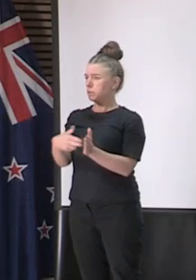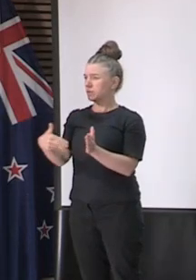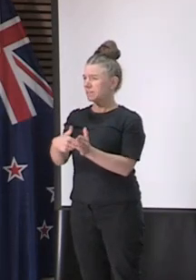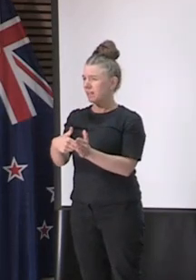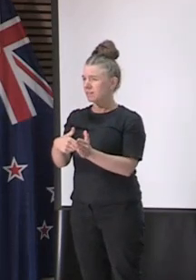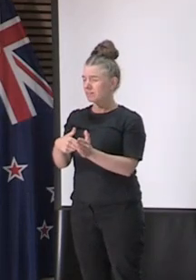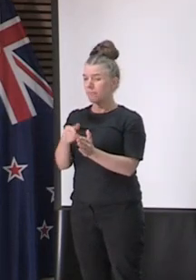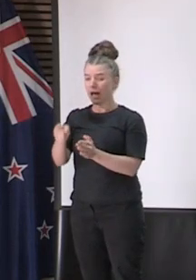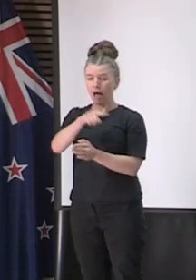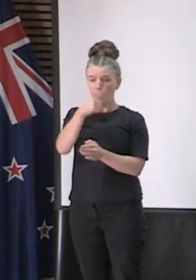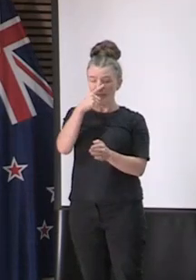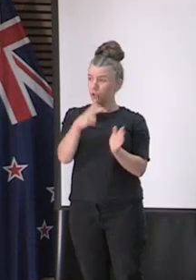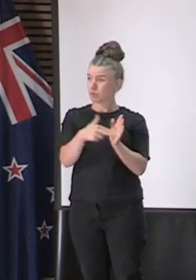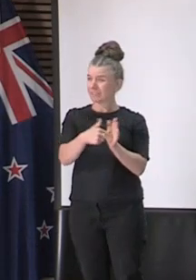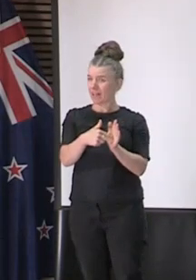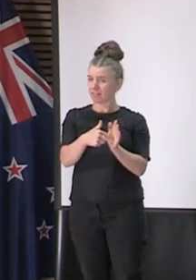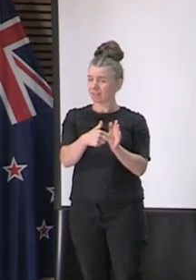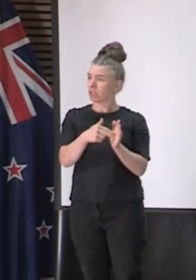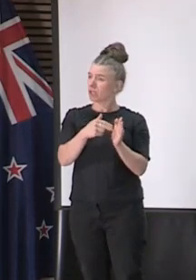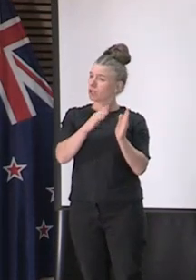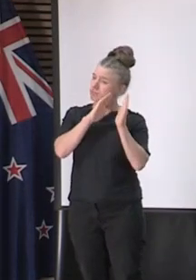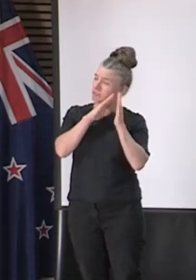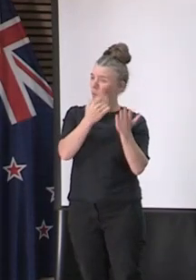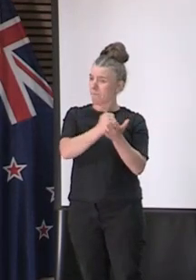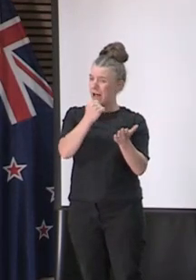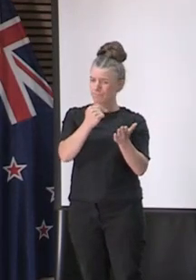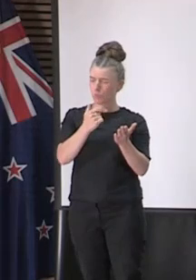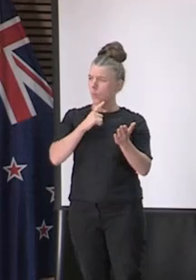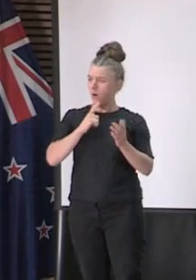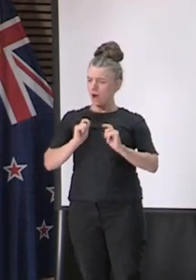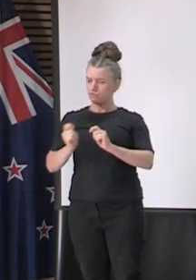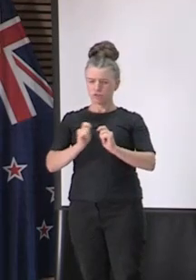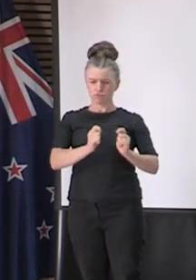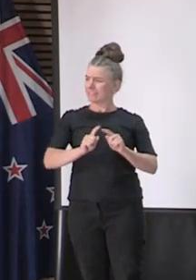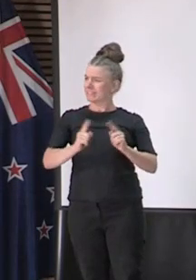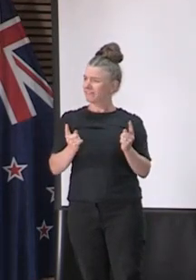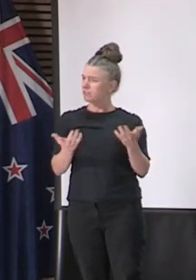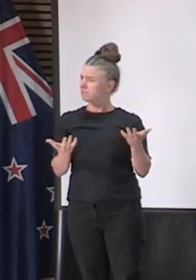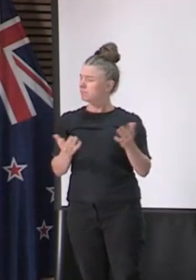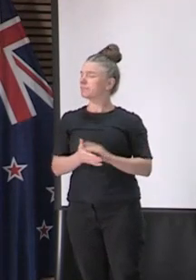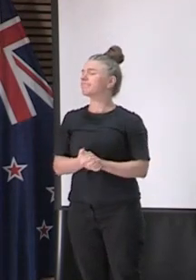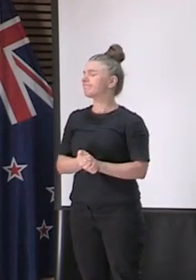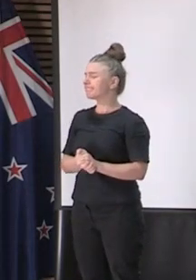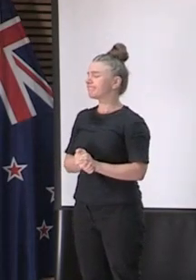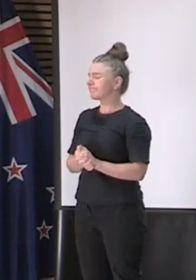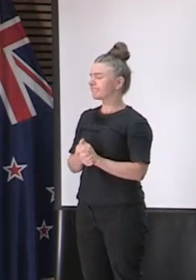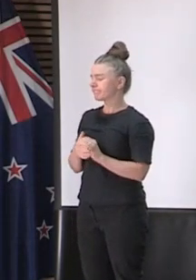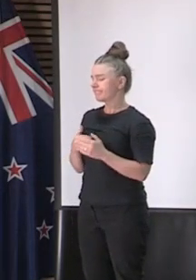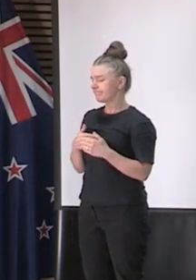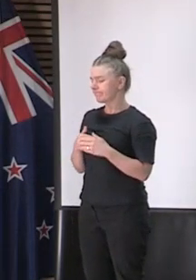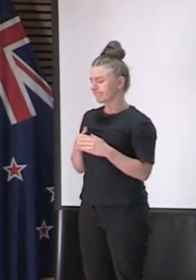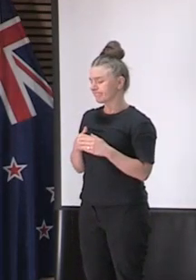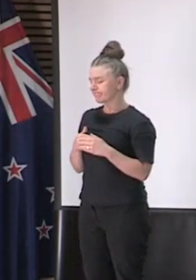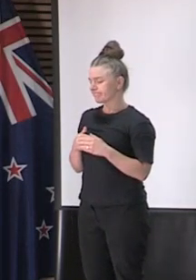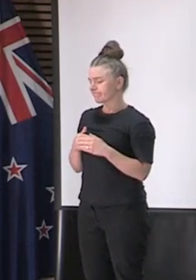happen to be residents? What's the difference? Well, of course, there's a difference through our work and income legal framework, just quite